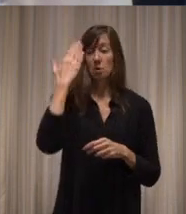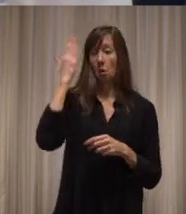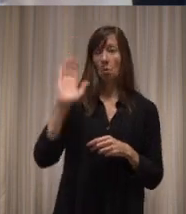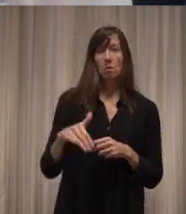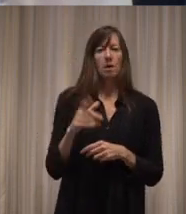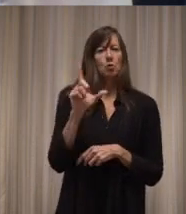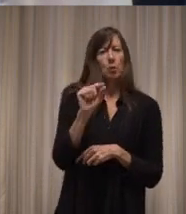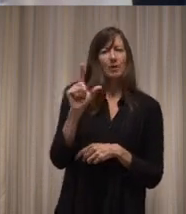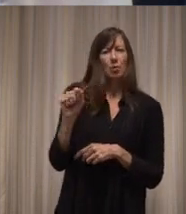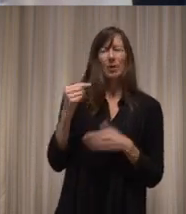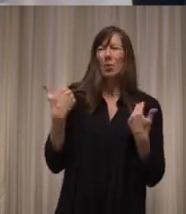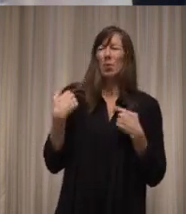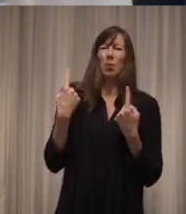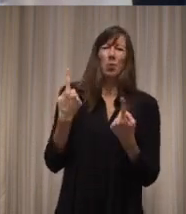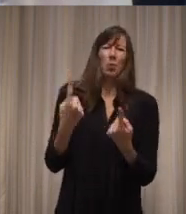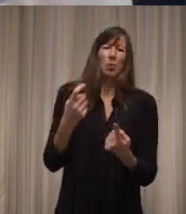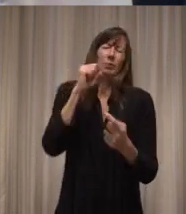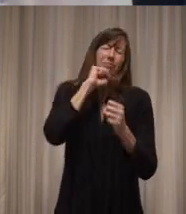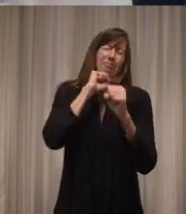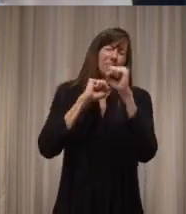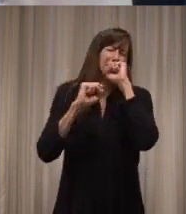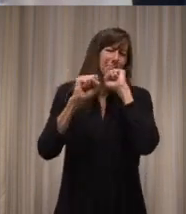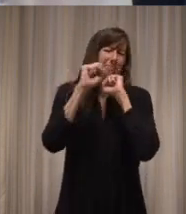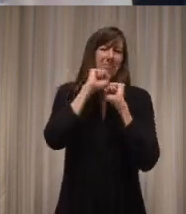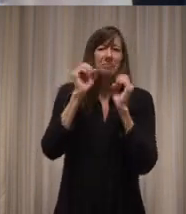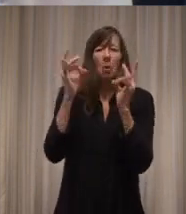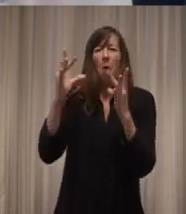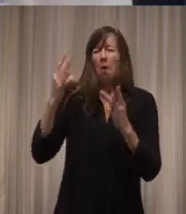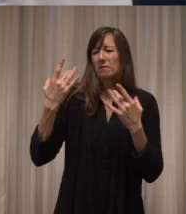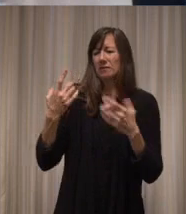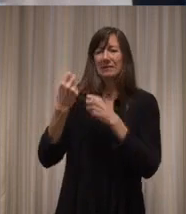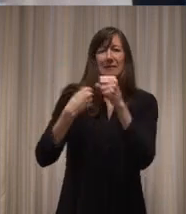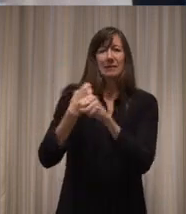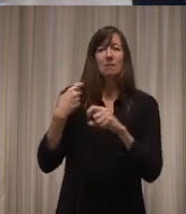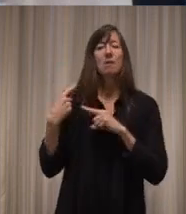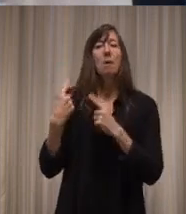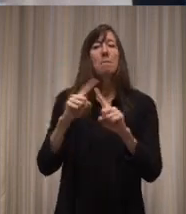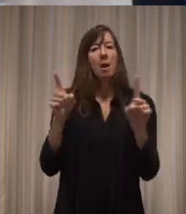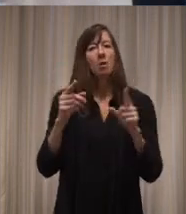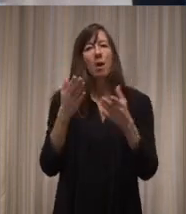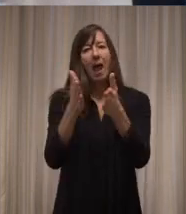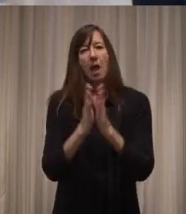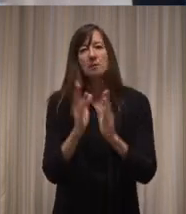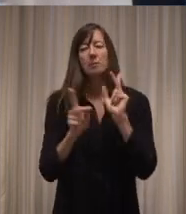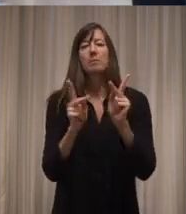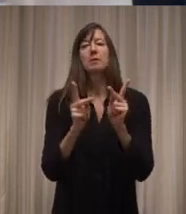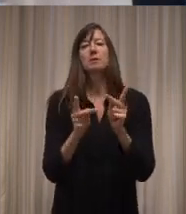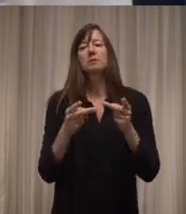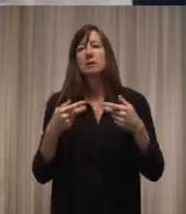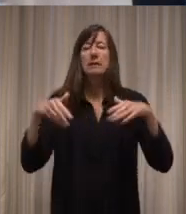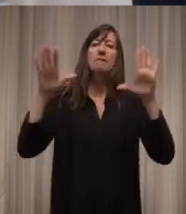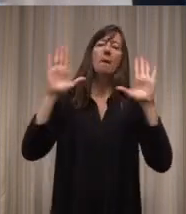so much of each other and of the community to make these sacrifices. But if we can just hang in a little